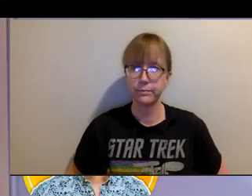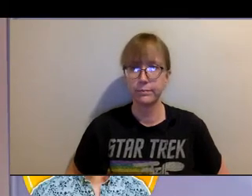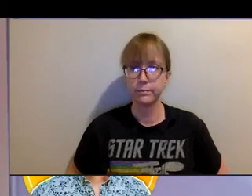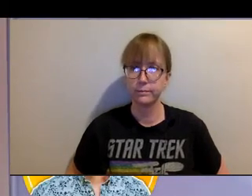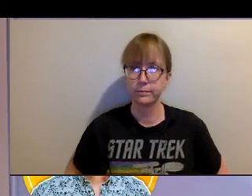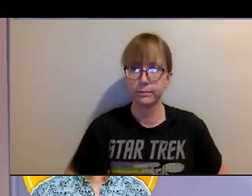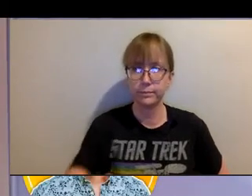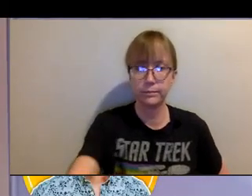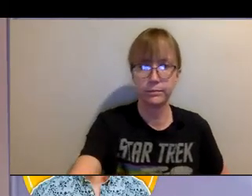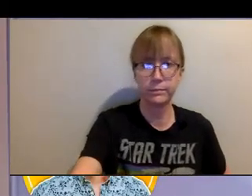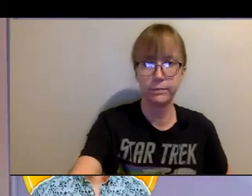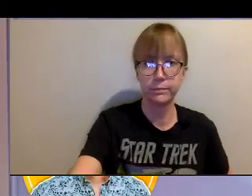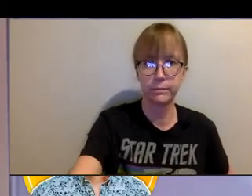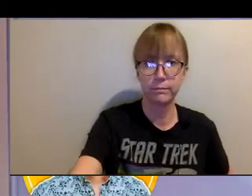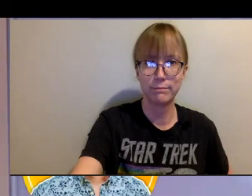the more you doubt,